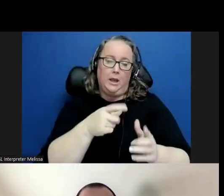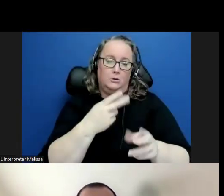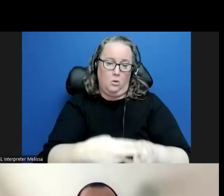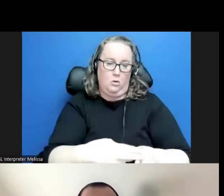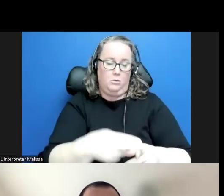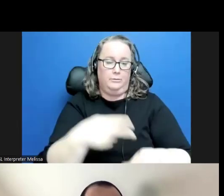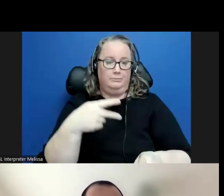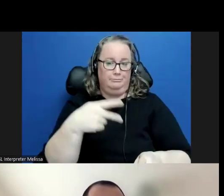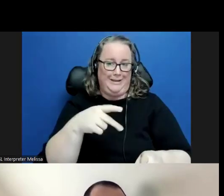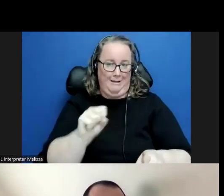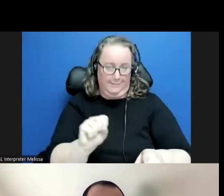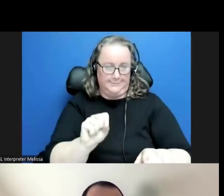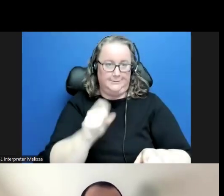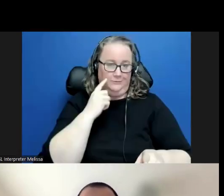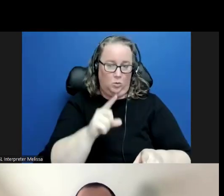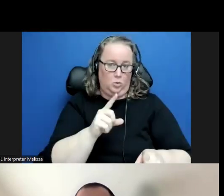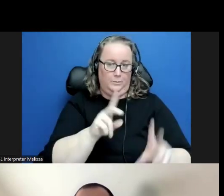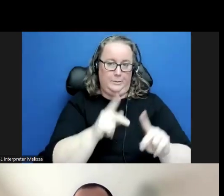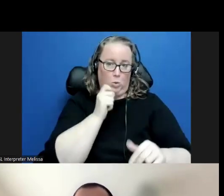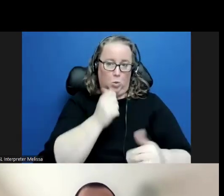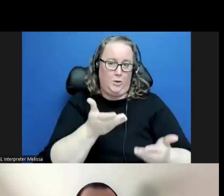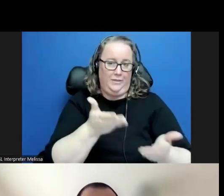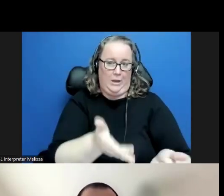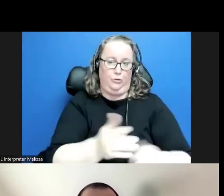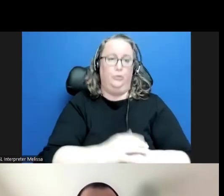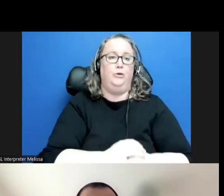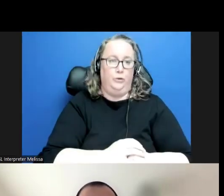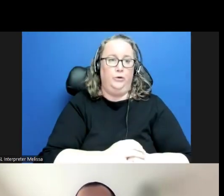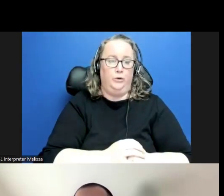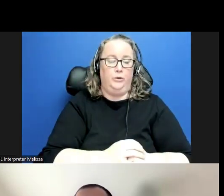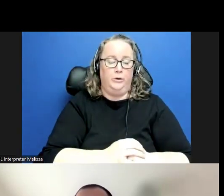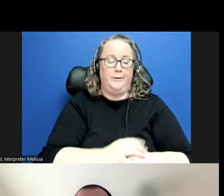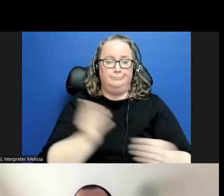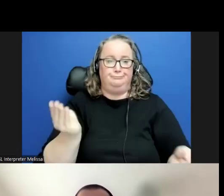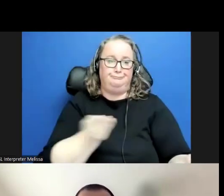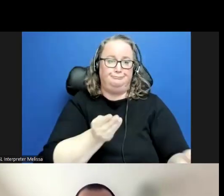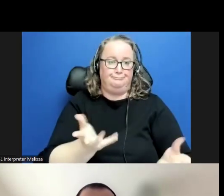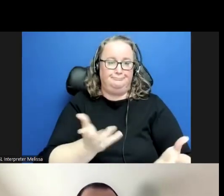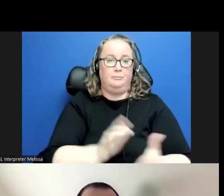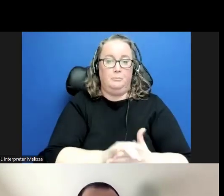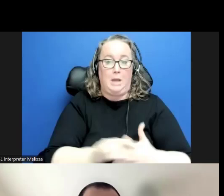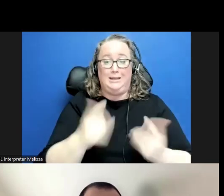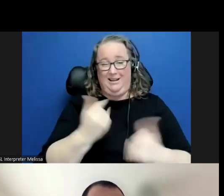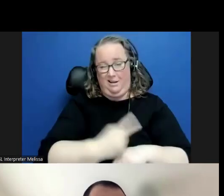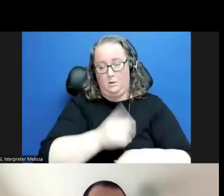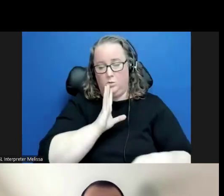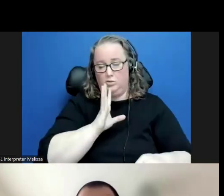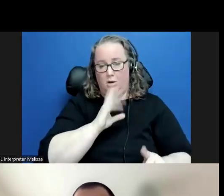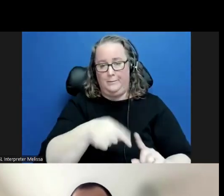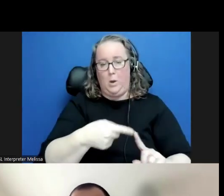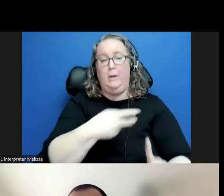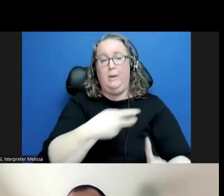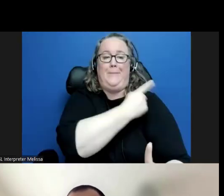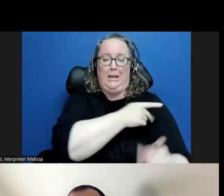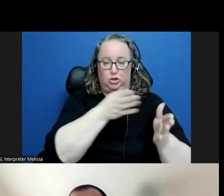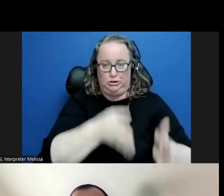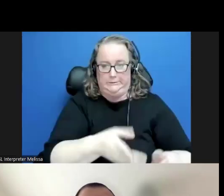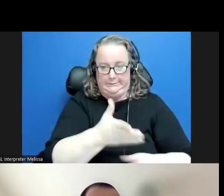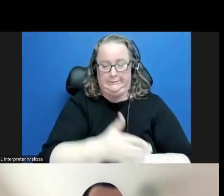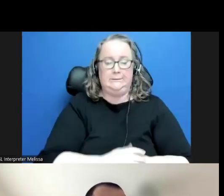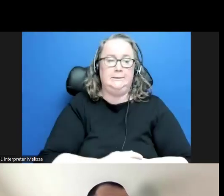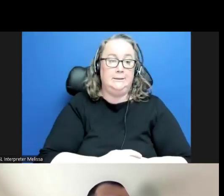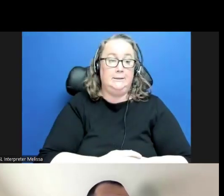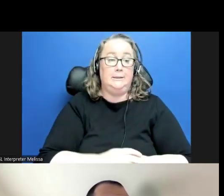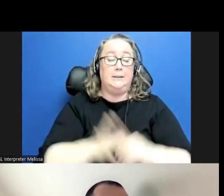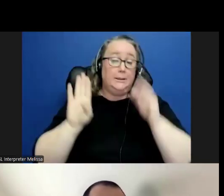we occasionally use for ease of communication, but today we'll mostly be using the word patients.